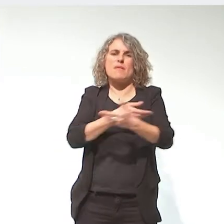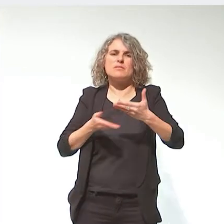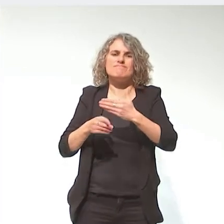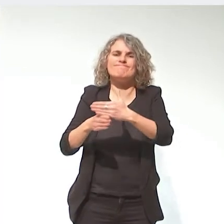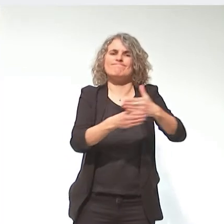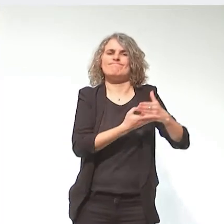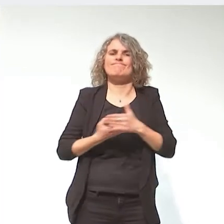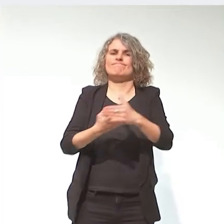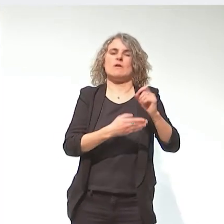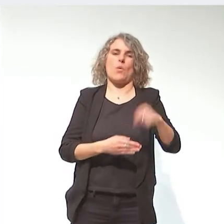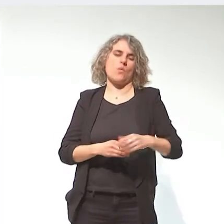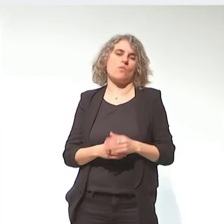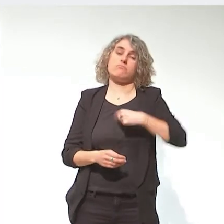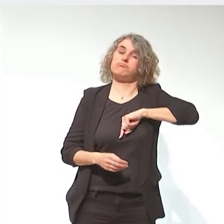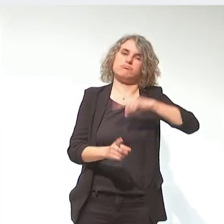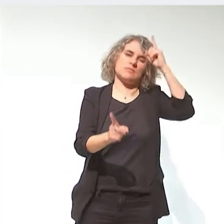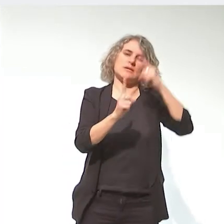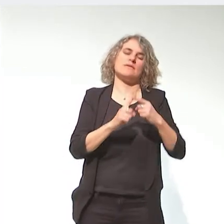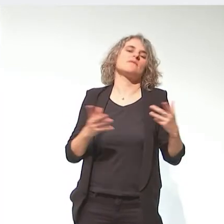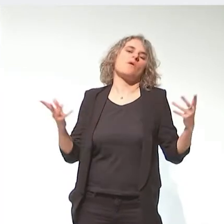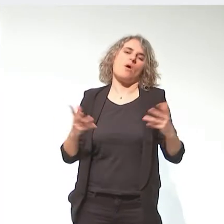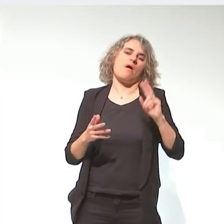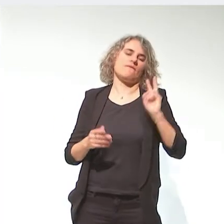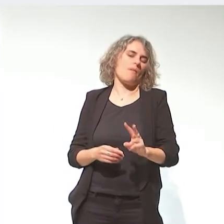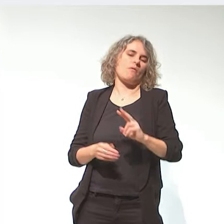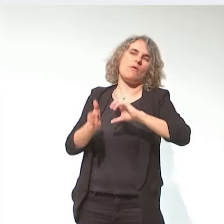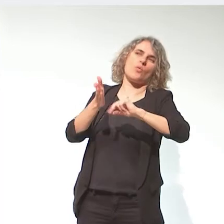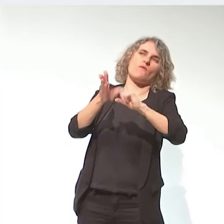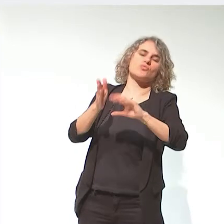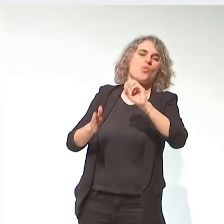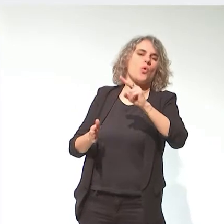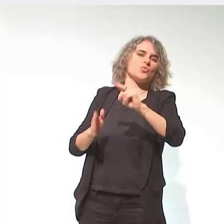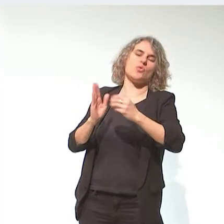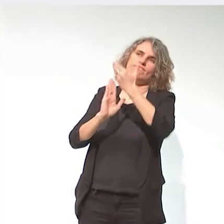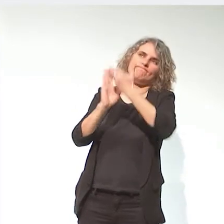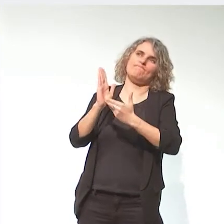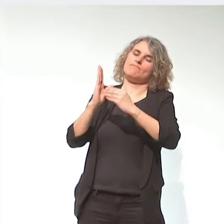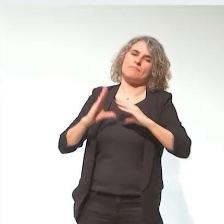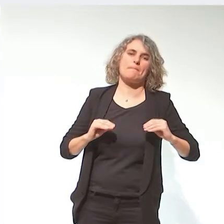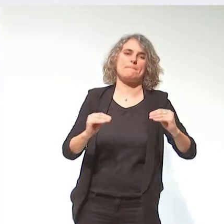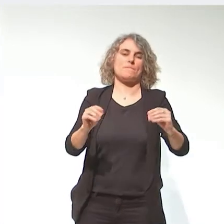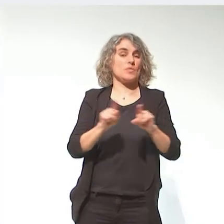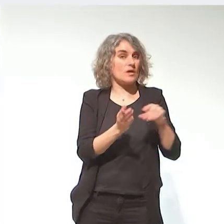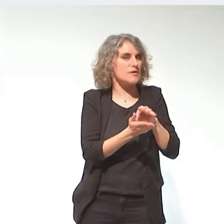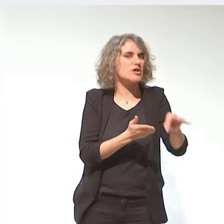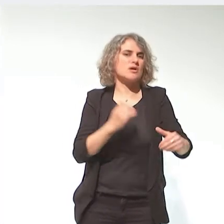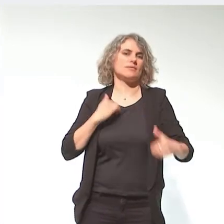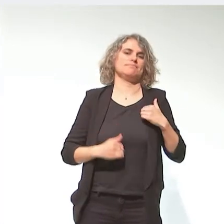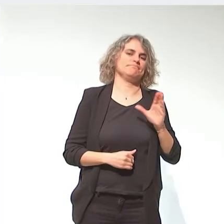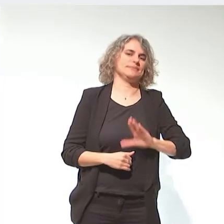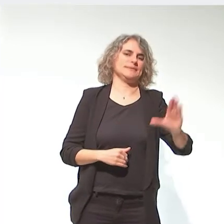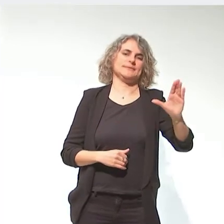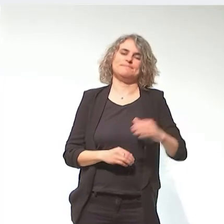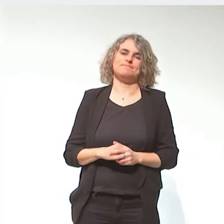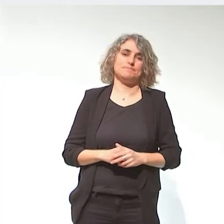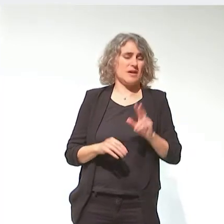UN Convention and of the EU Disability Strategy at the national, regional, and local level. We also call